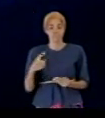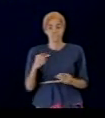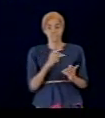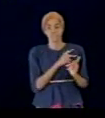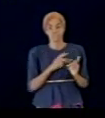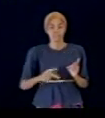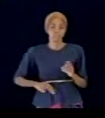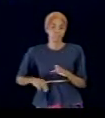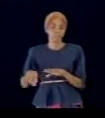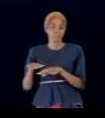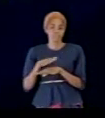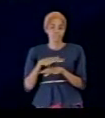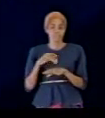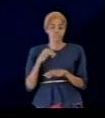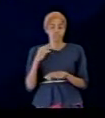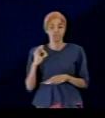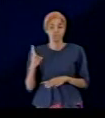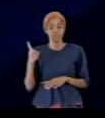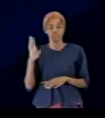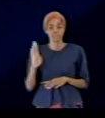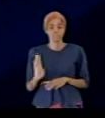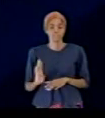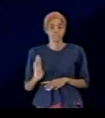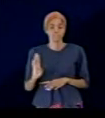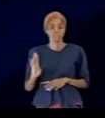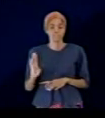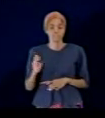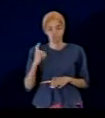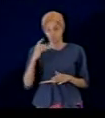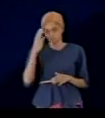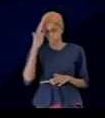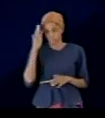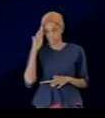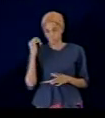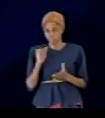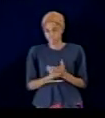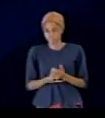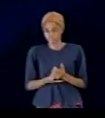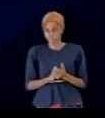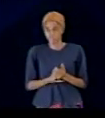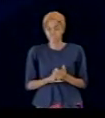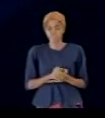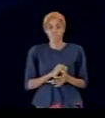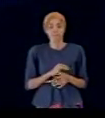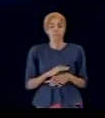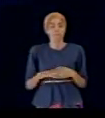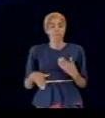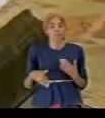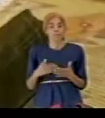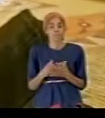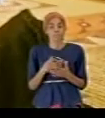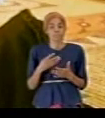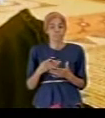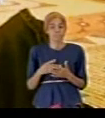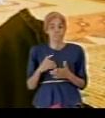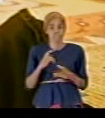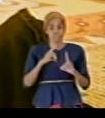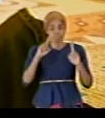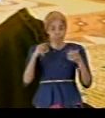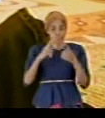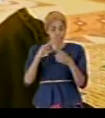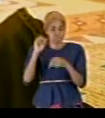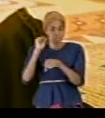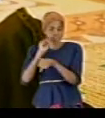concerning the kingdom of God. Do you notice that? Paul the apostle went into the